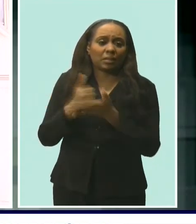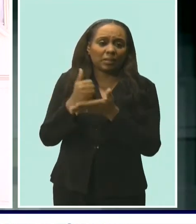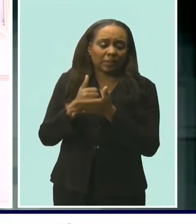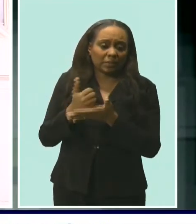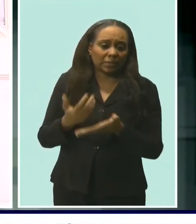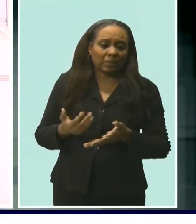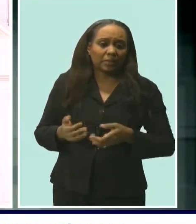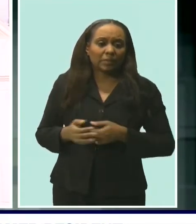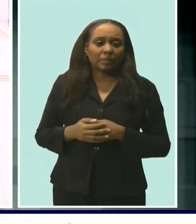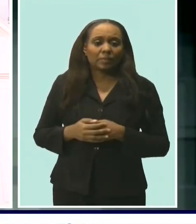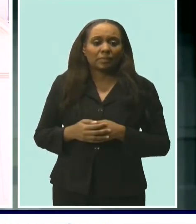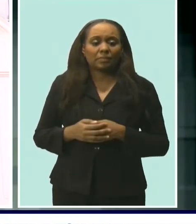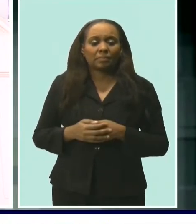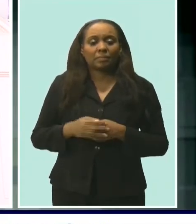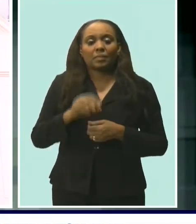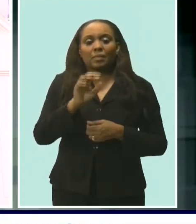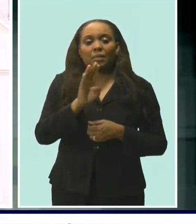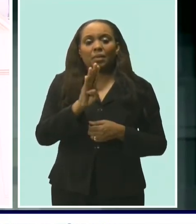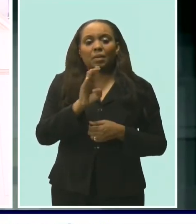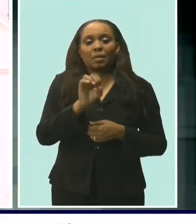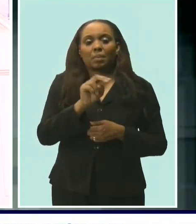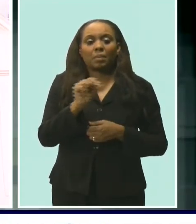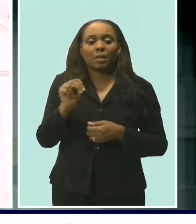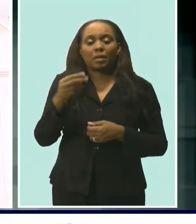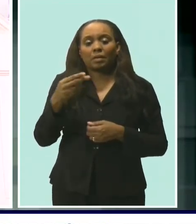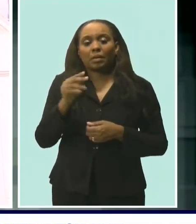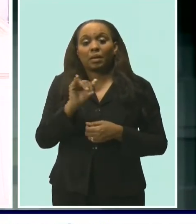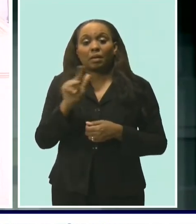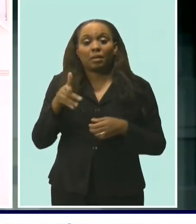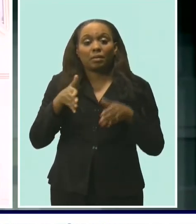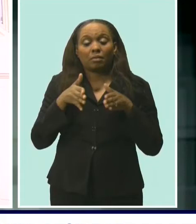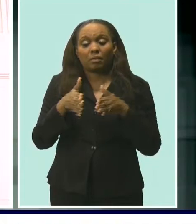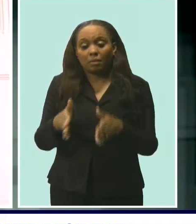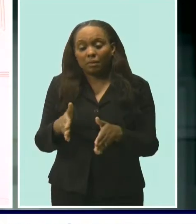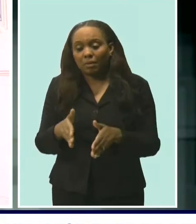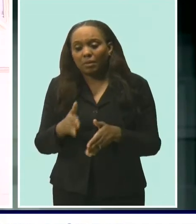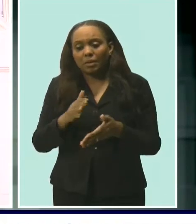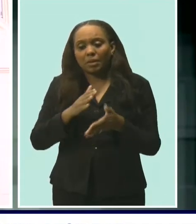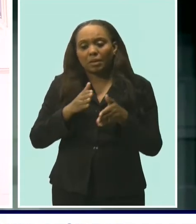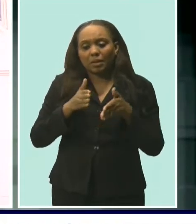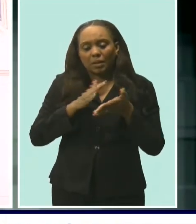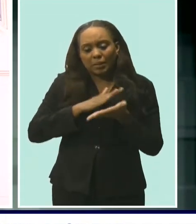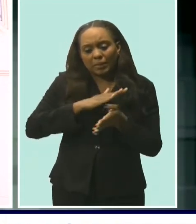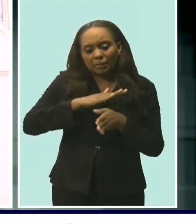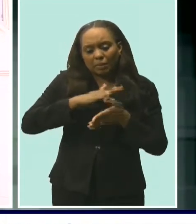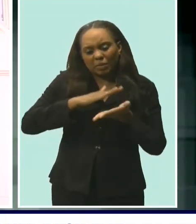The Ben Hill Road, he had to get cut down, and he did a lot for